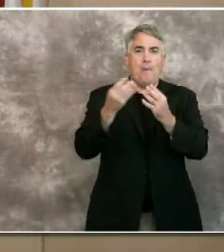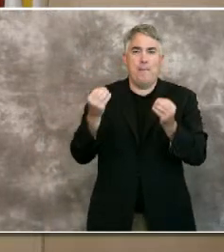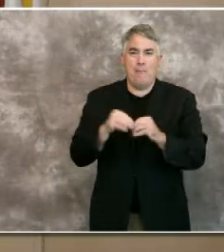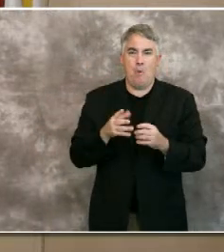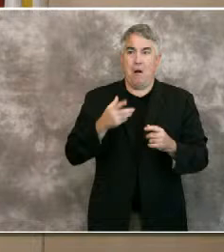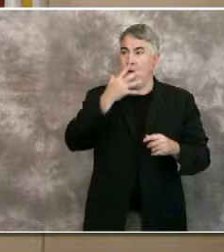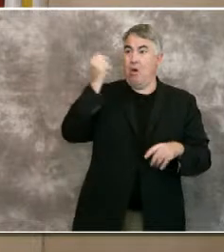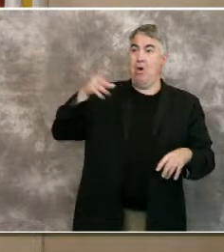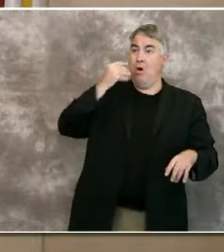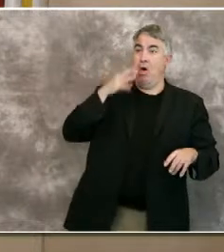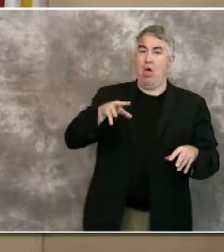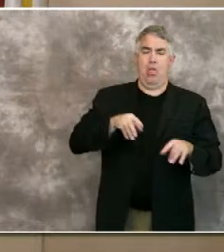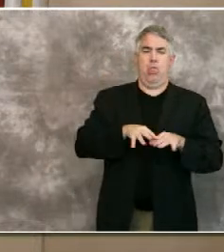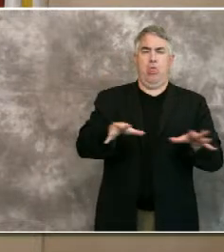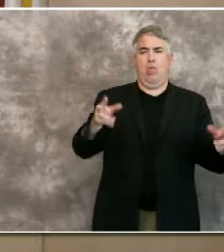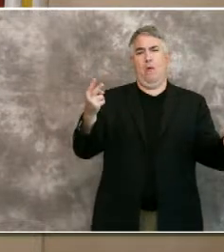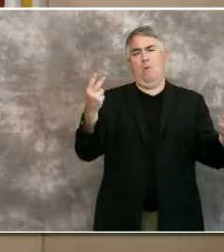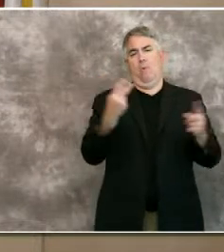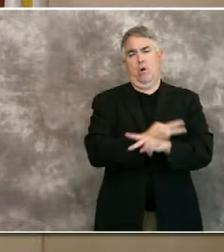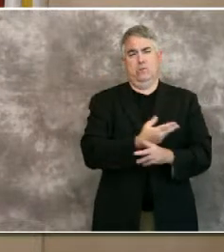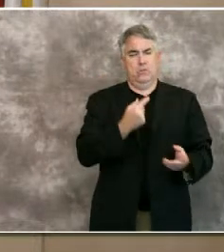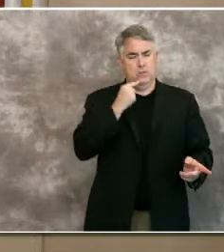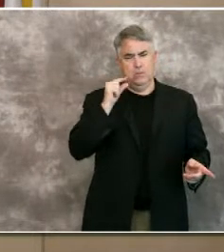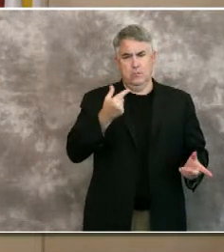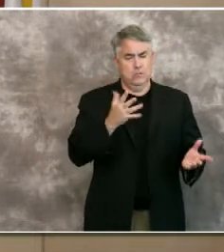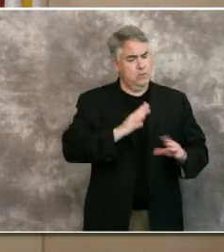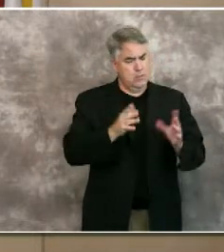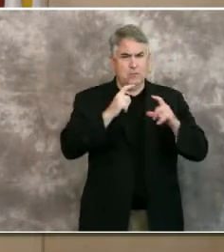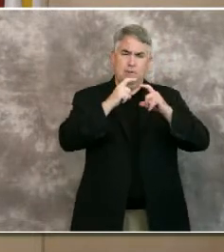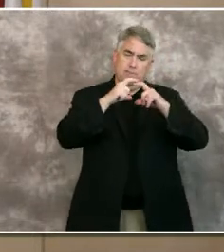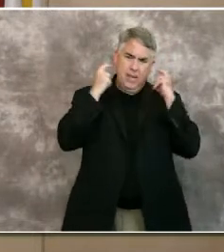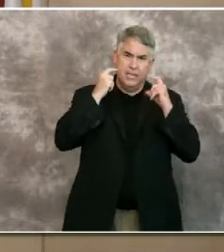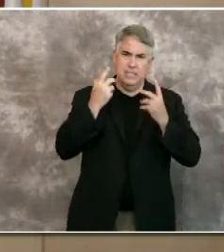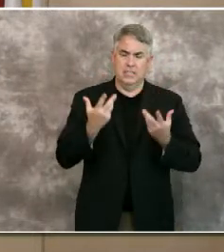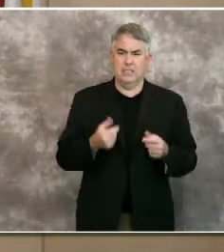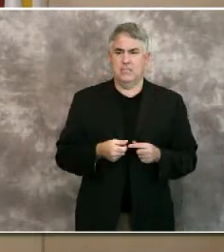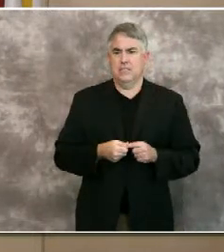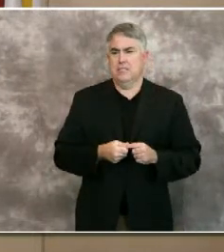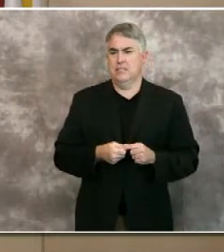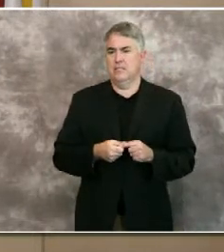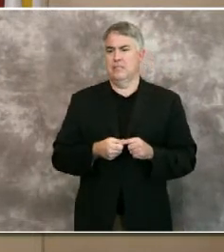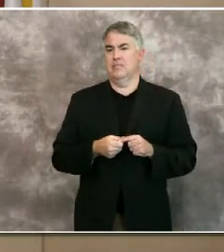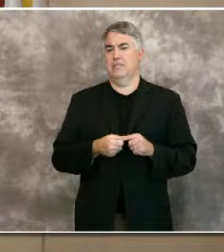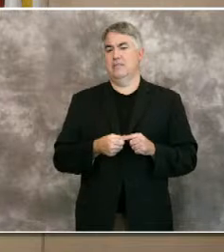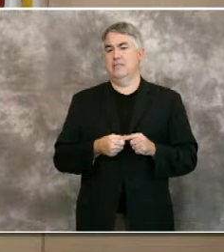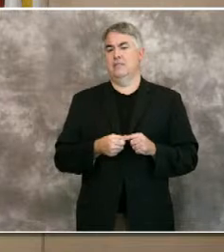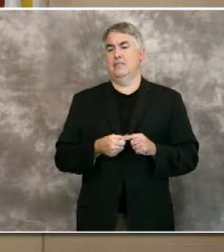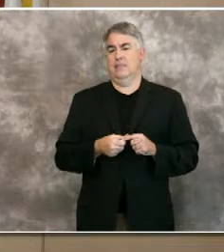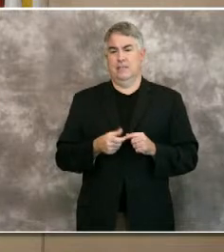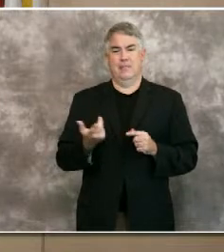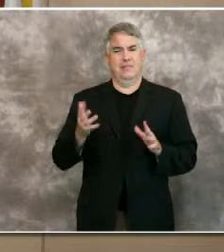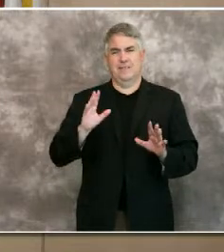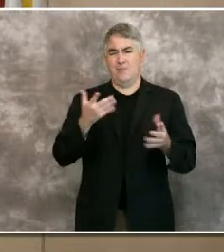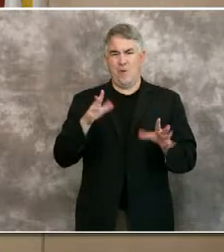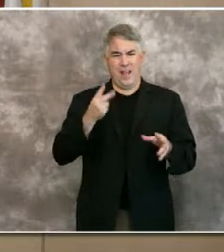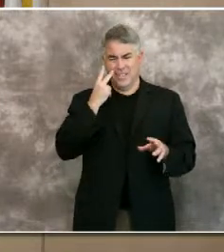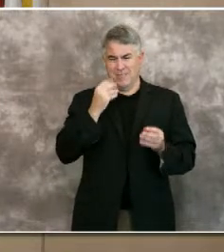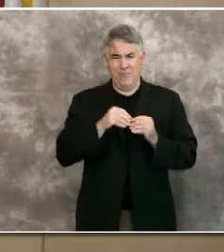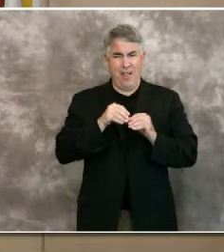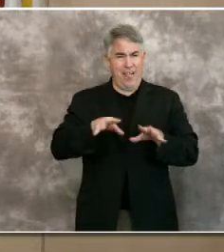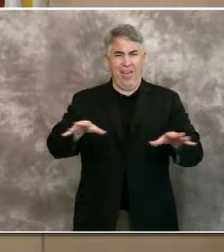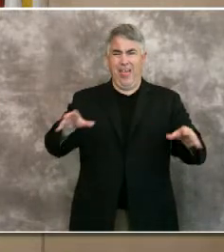spread, which leads to more places open and sooner." So when we breathe, talk,